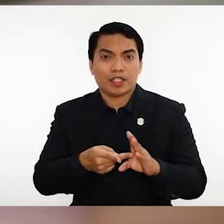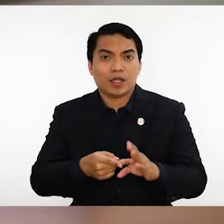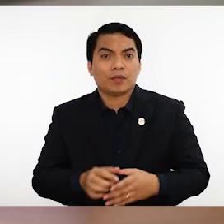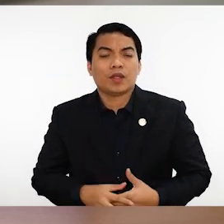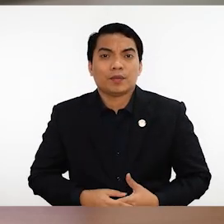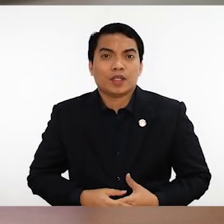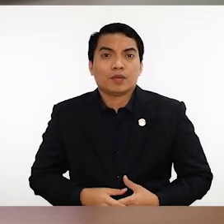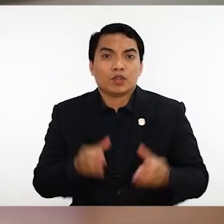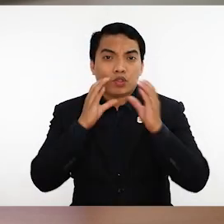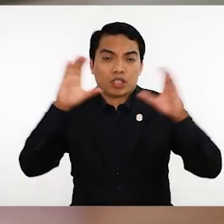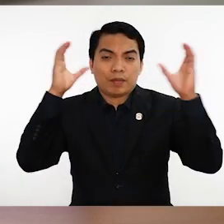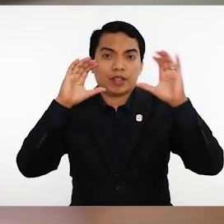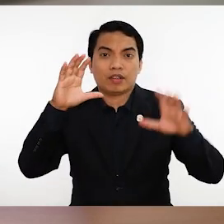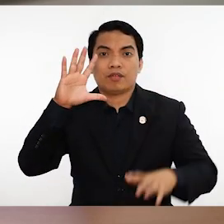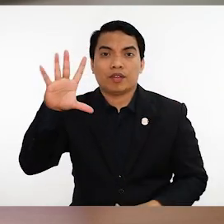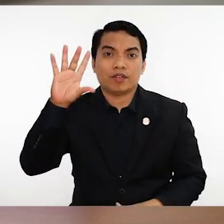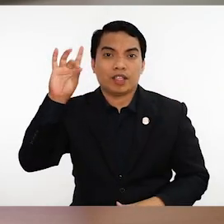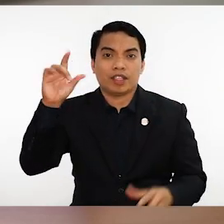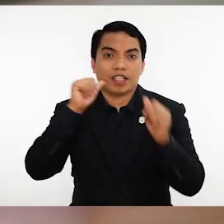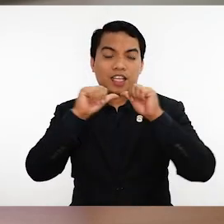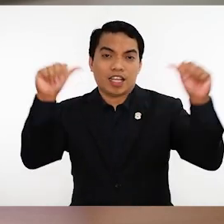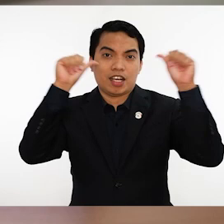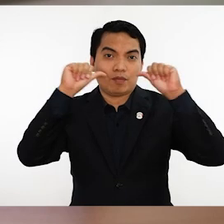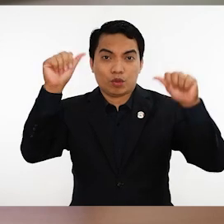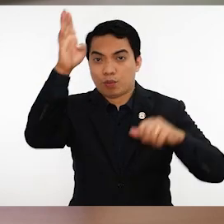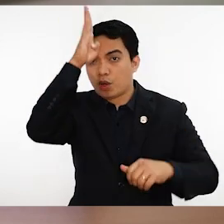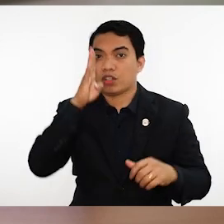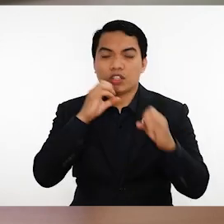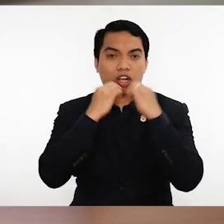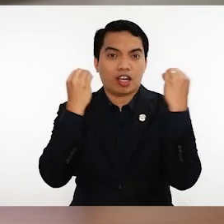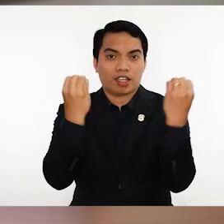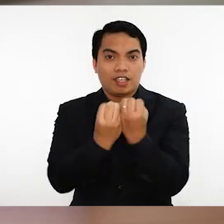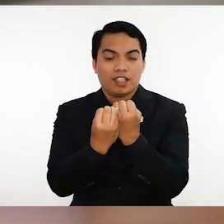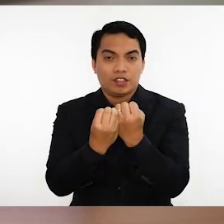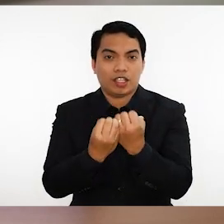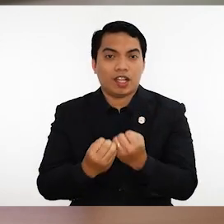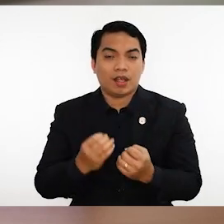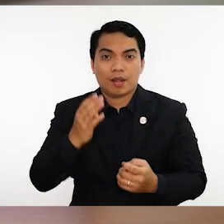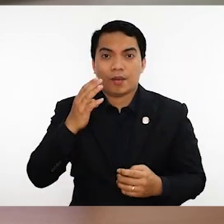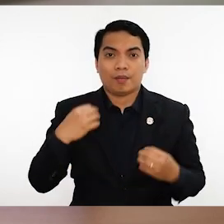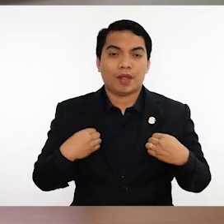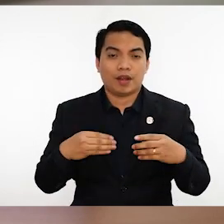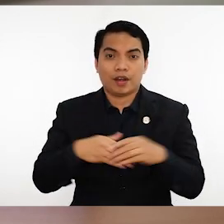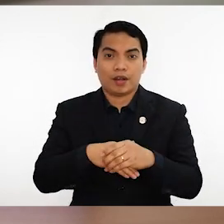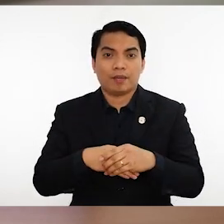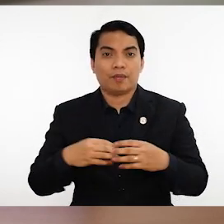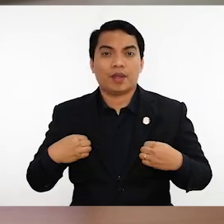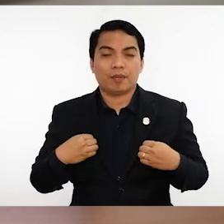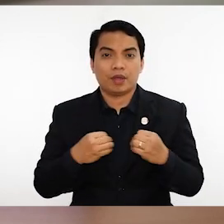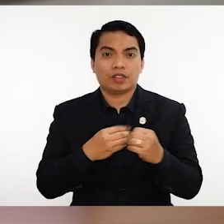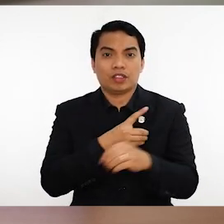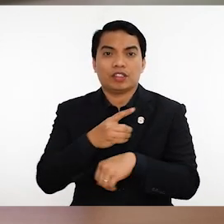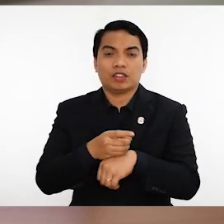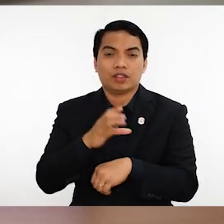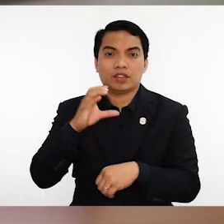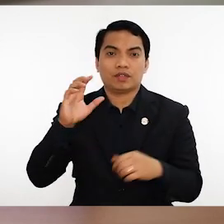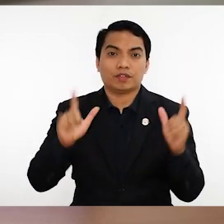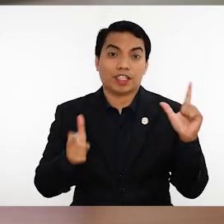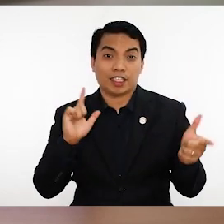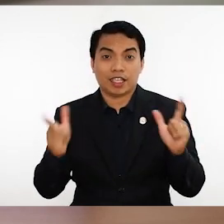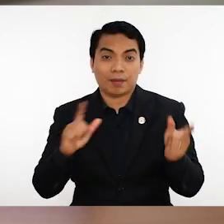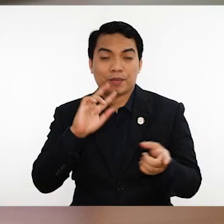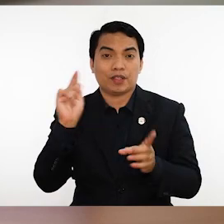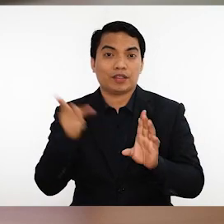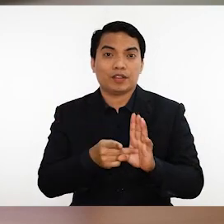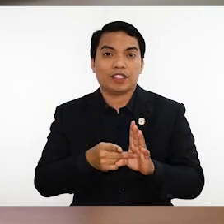the commemoration of the 58th anniversary of the Bukloon organization. Married brethren in the district of Calgary